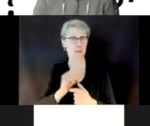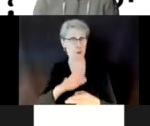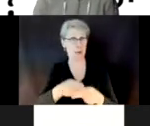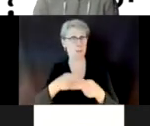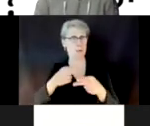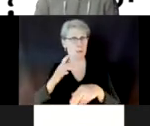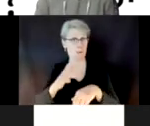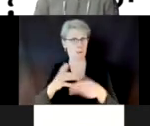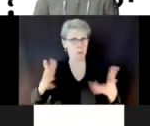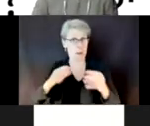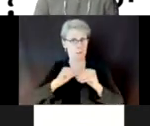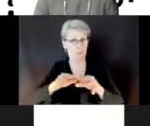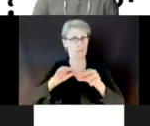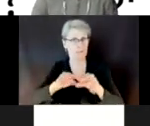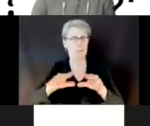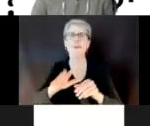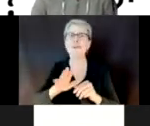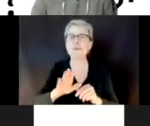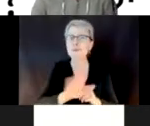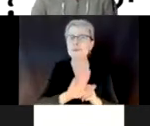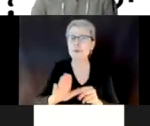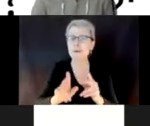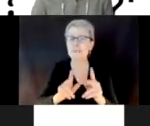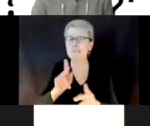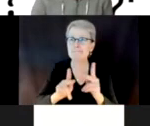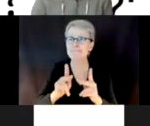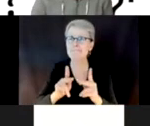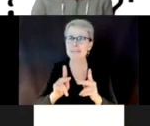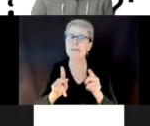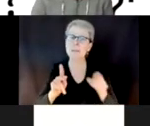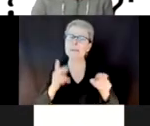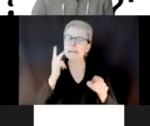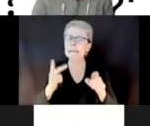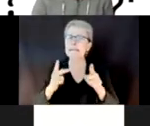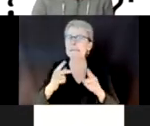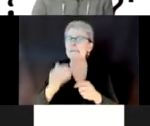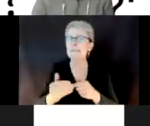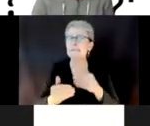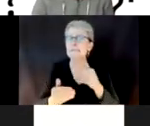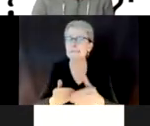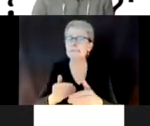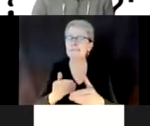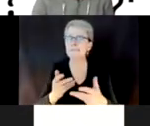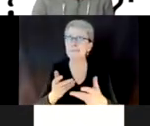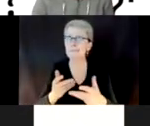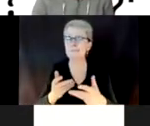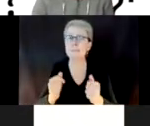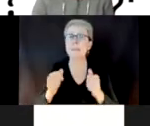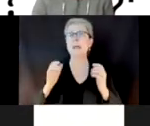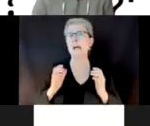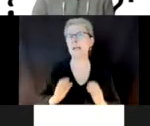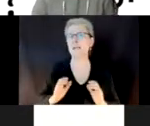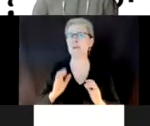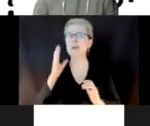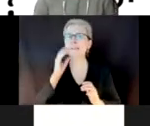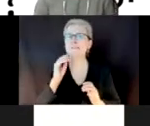something, you're walking your audience maybe through these phases. We sometimes call them the customer journey in